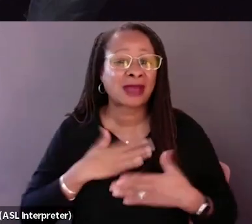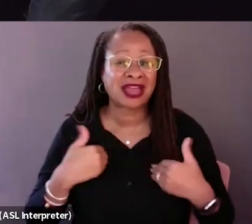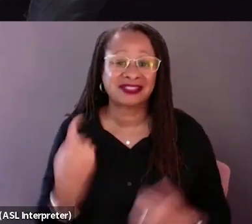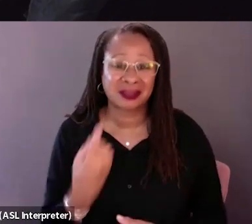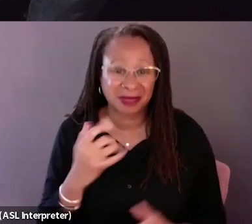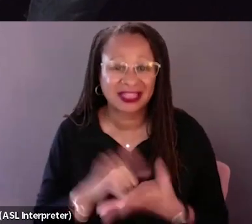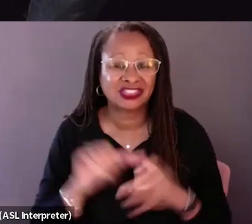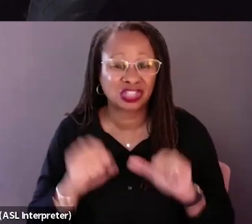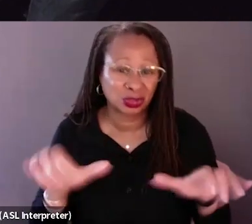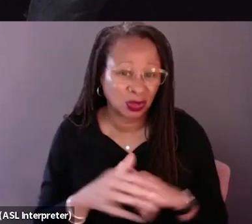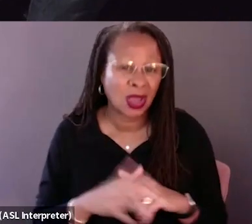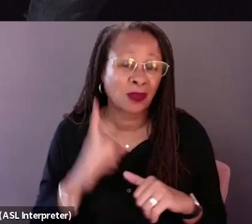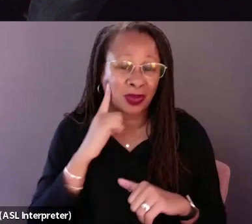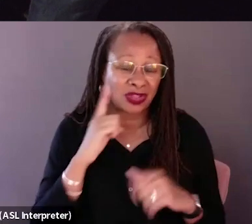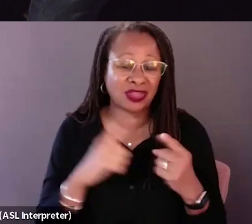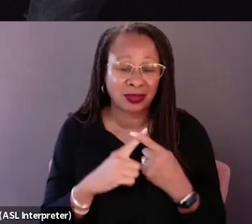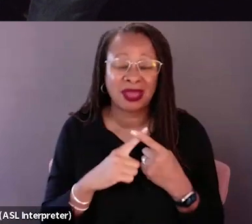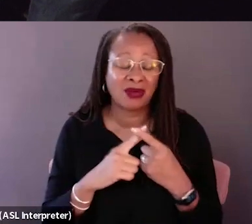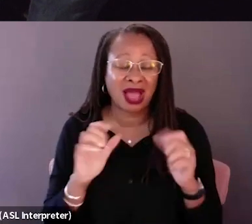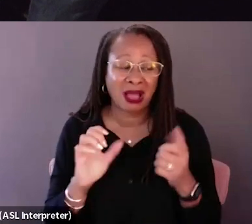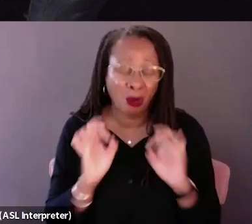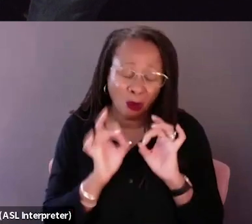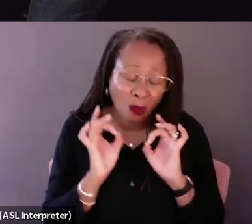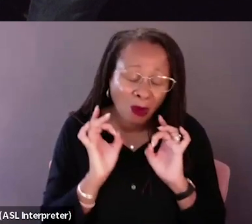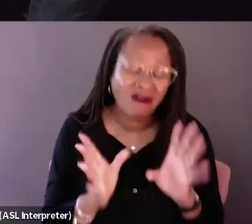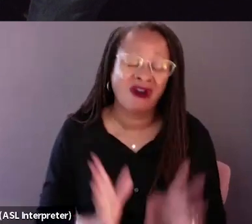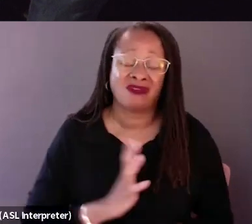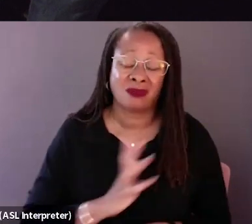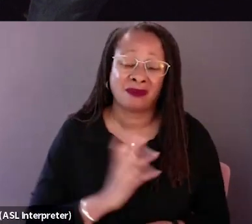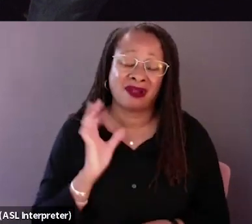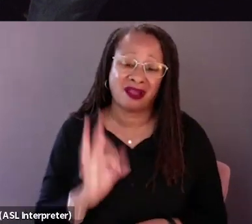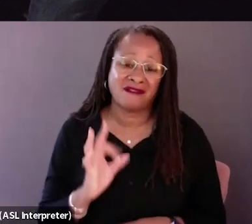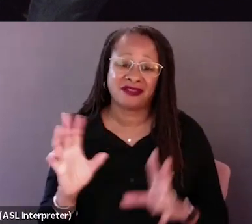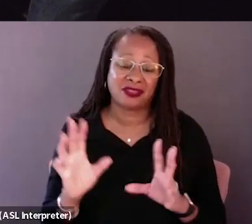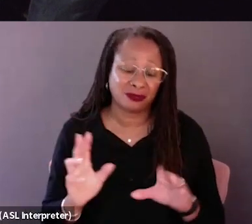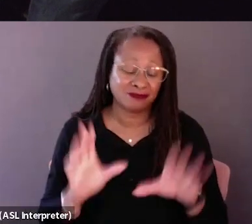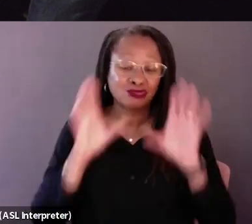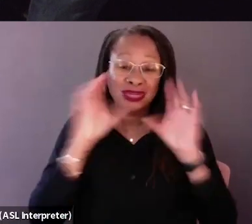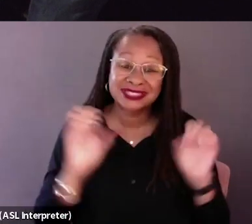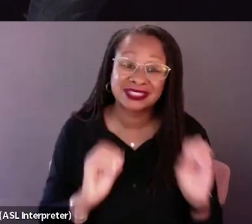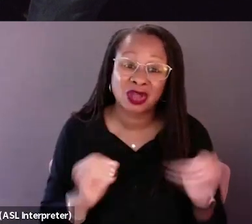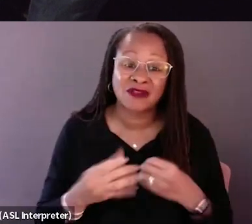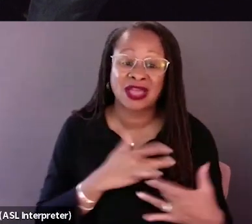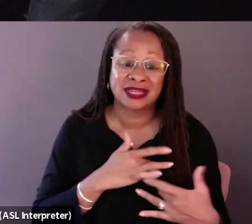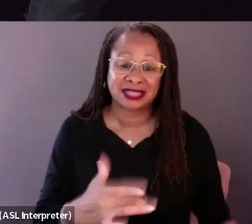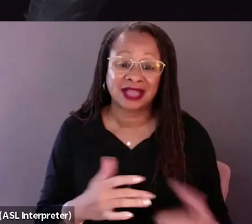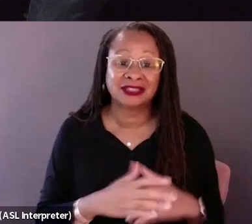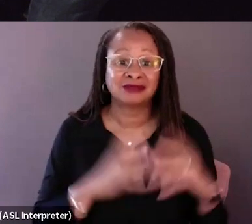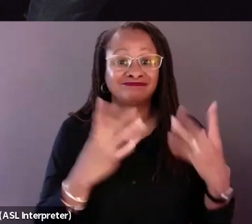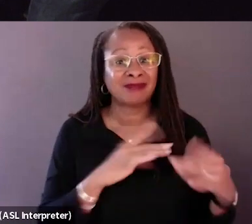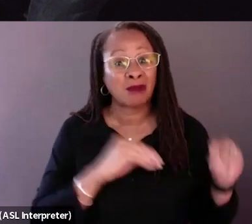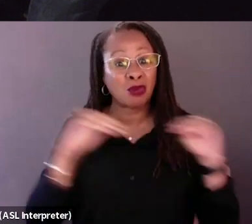how excruciating the formality of the presidency is and the norms of the presidency, usually you move out